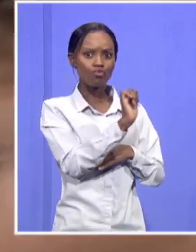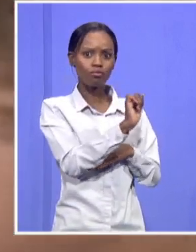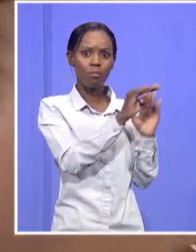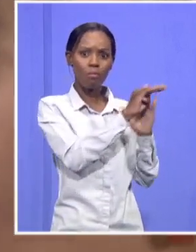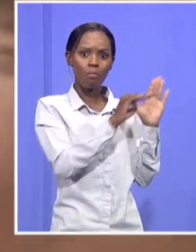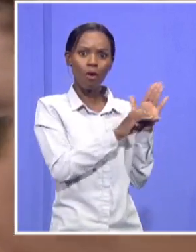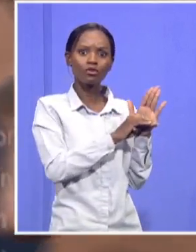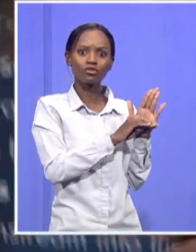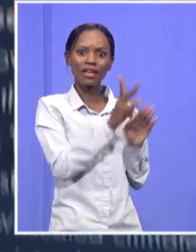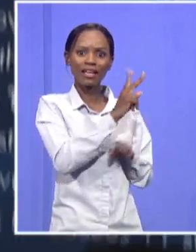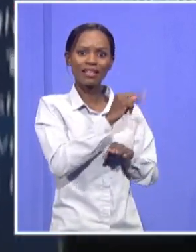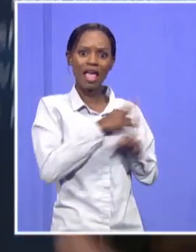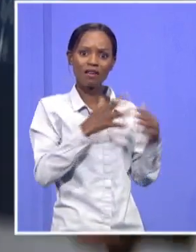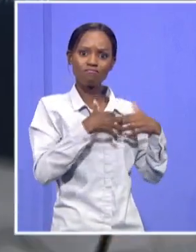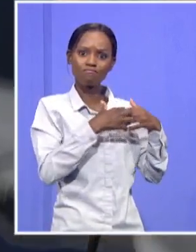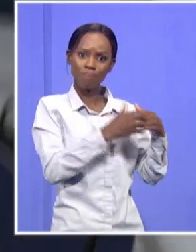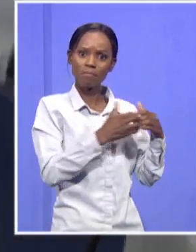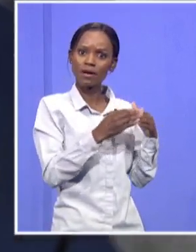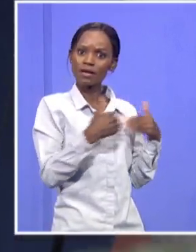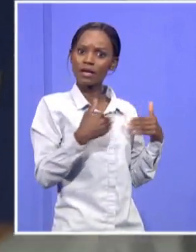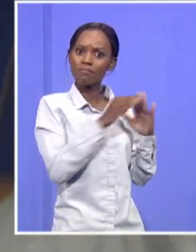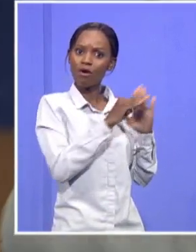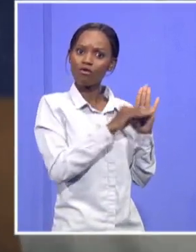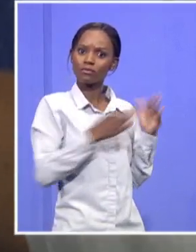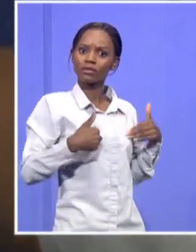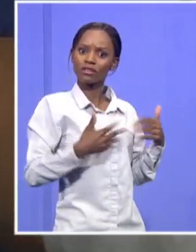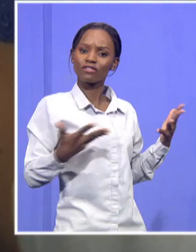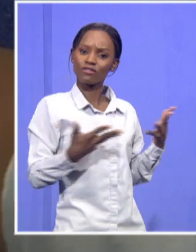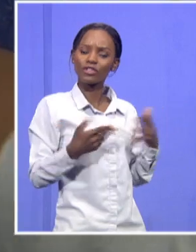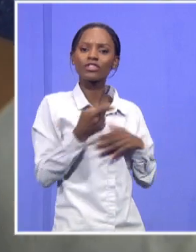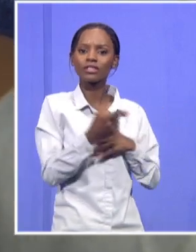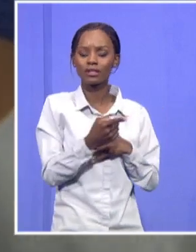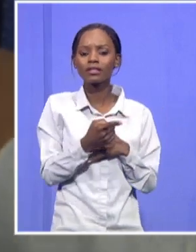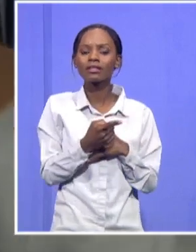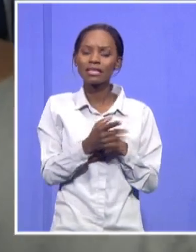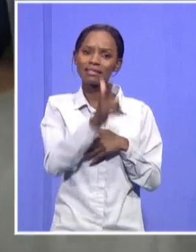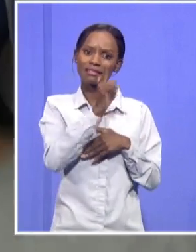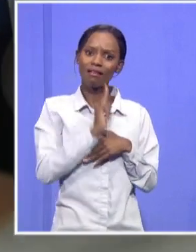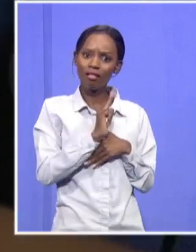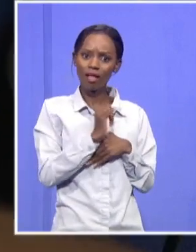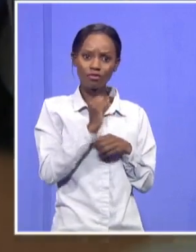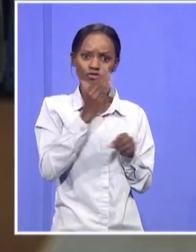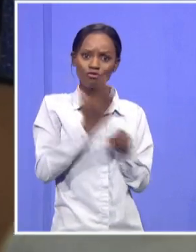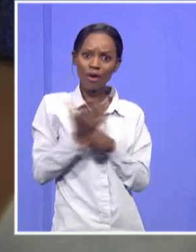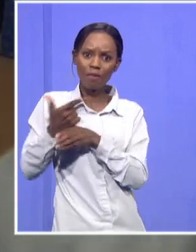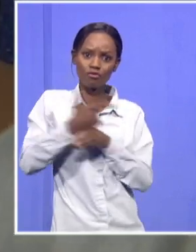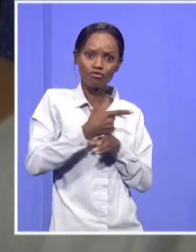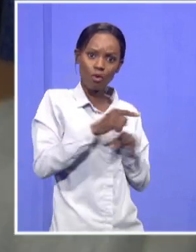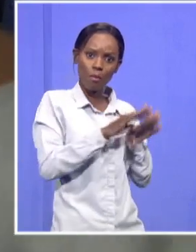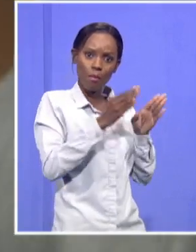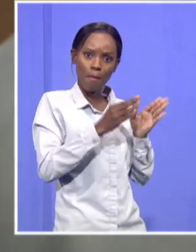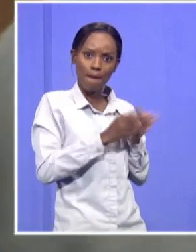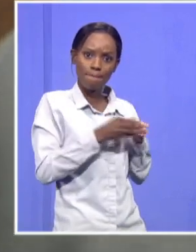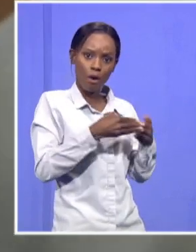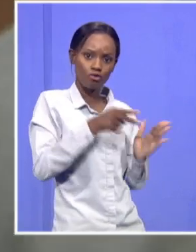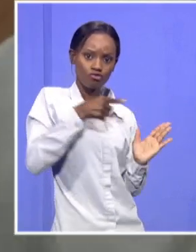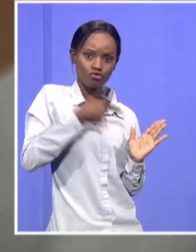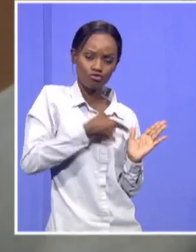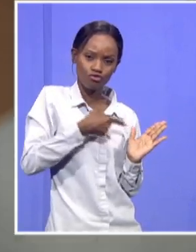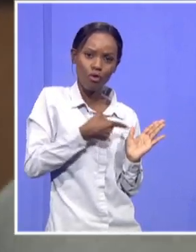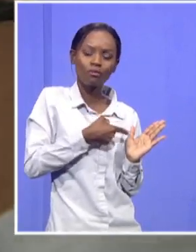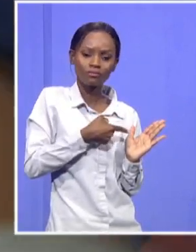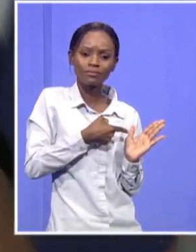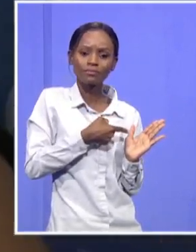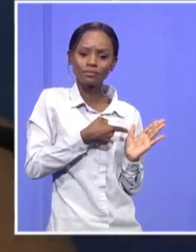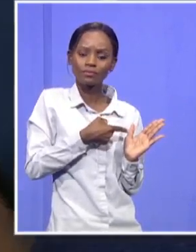it. I don't know if our camera can come into the book here where we look at those drums that you have where you already, although you say it's at a